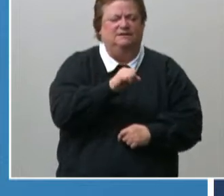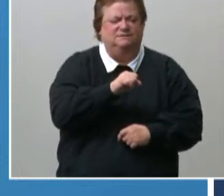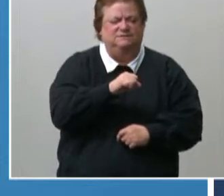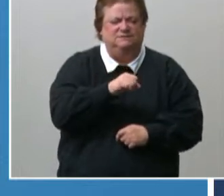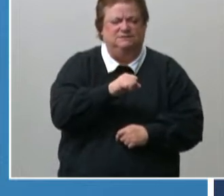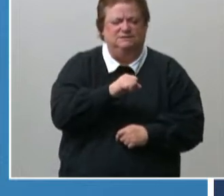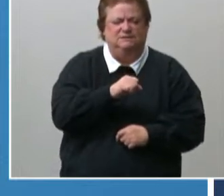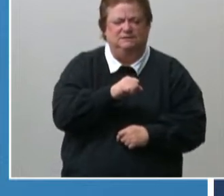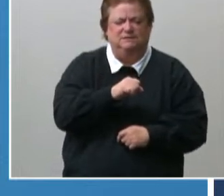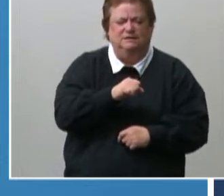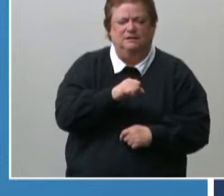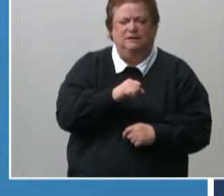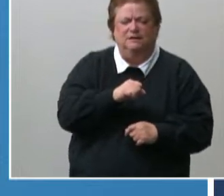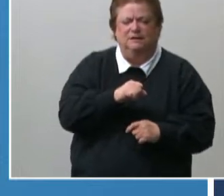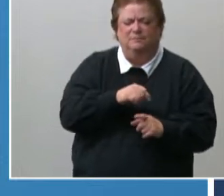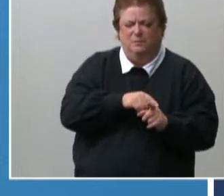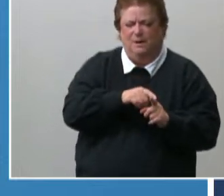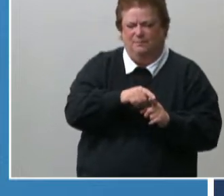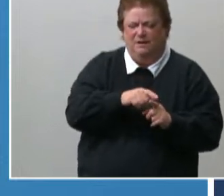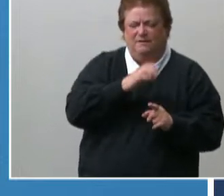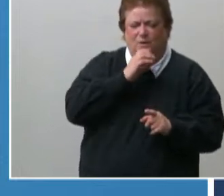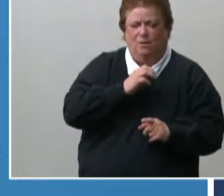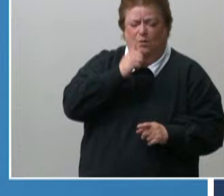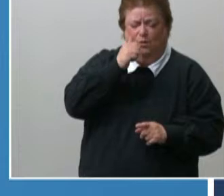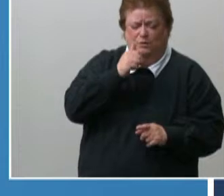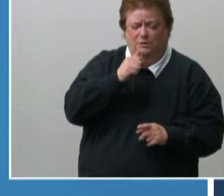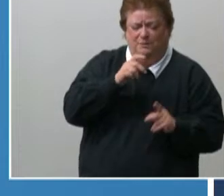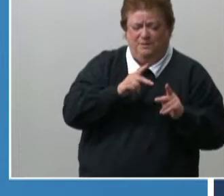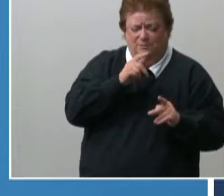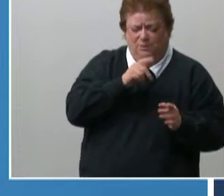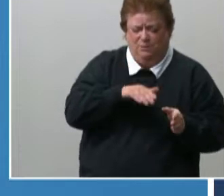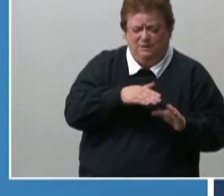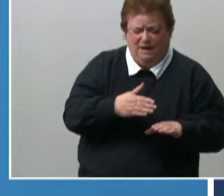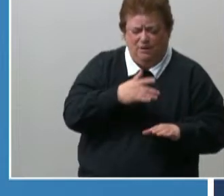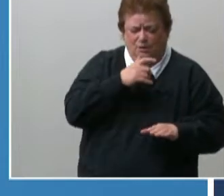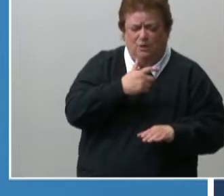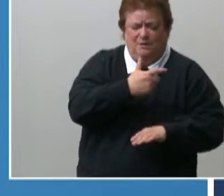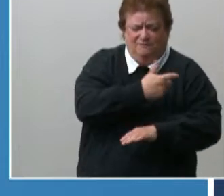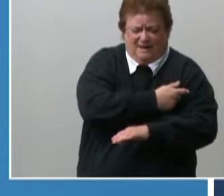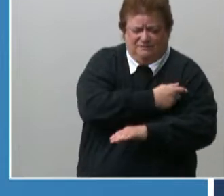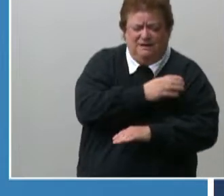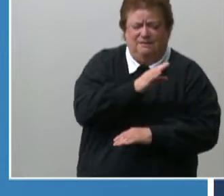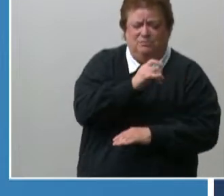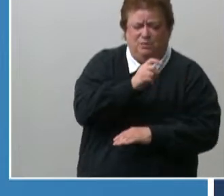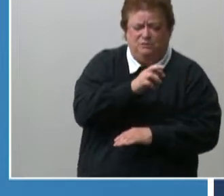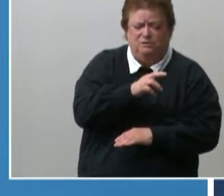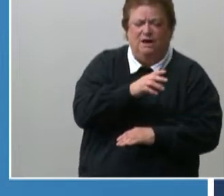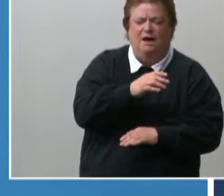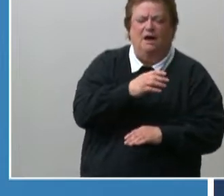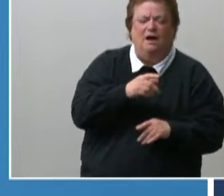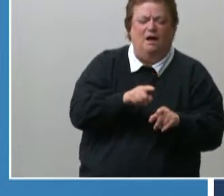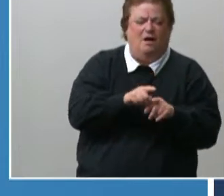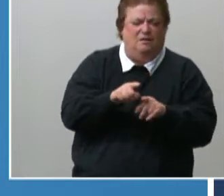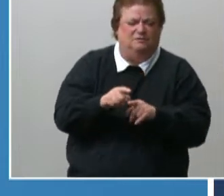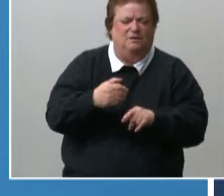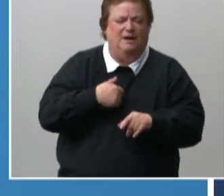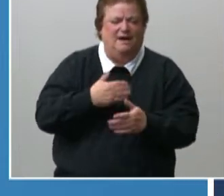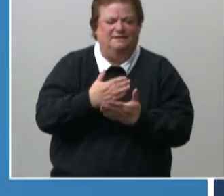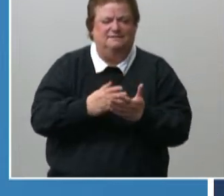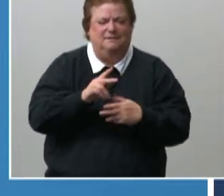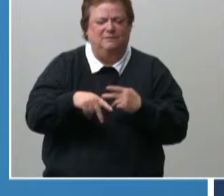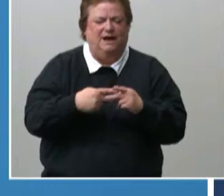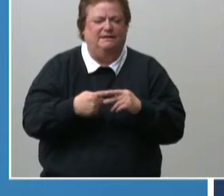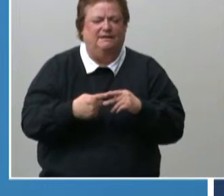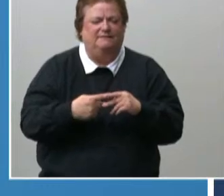Primarily, the older individuals that passed away that were vaccinated or boosted did have some type of